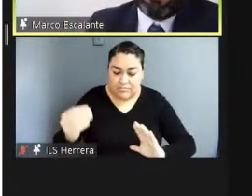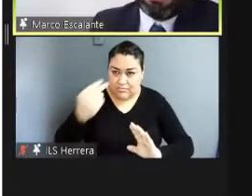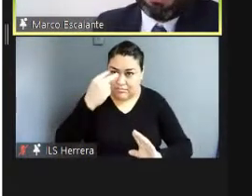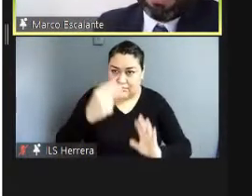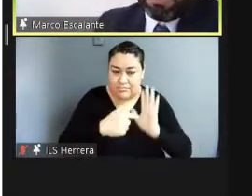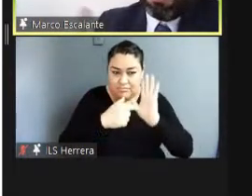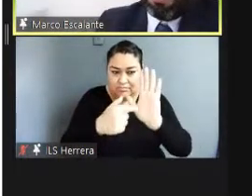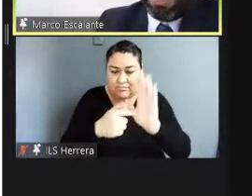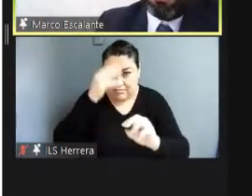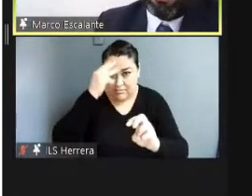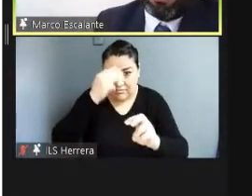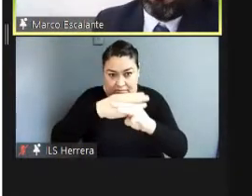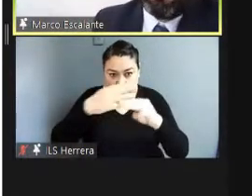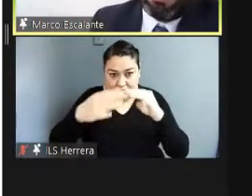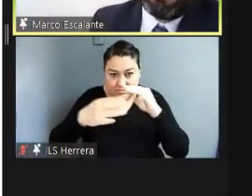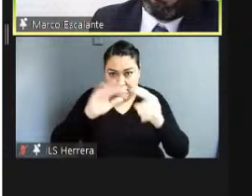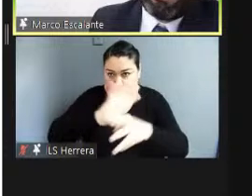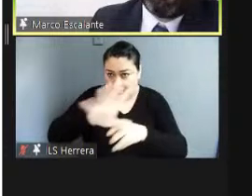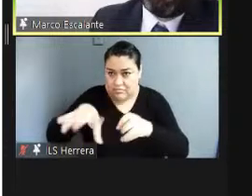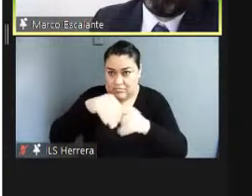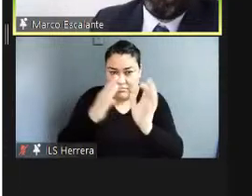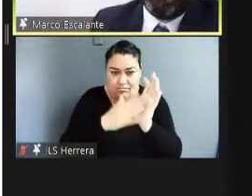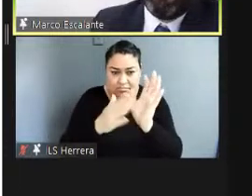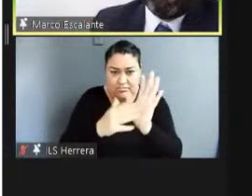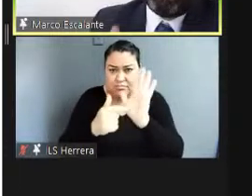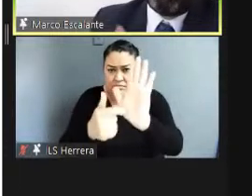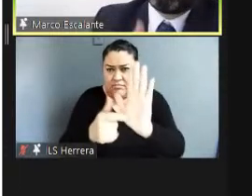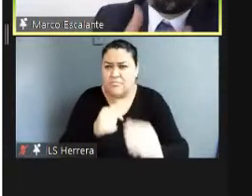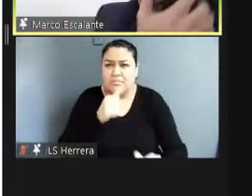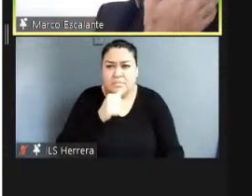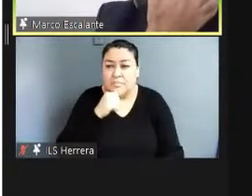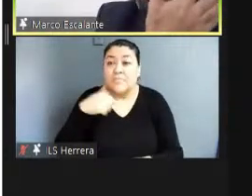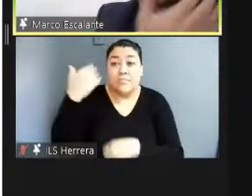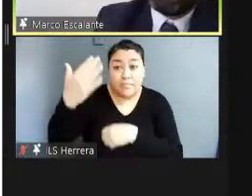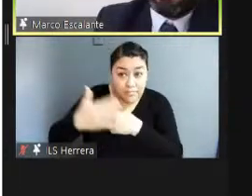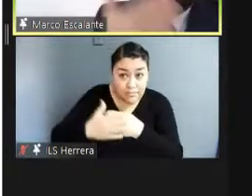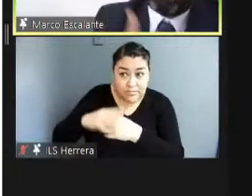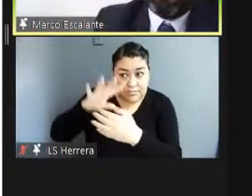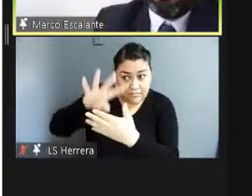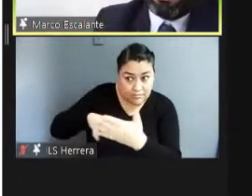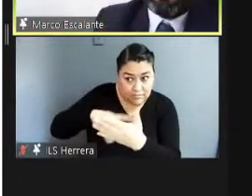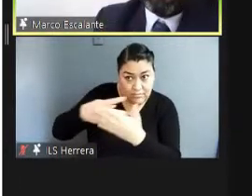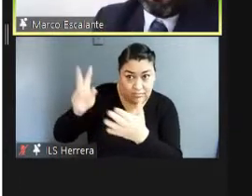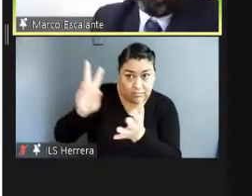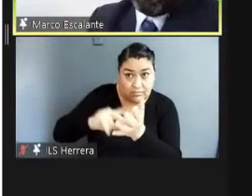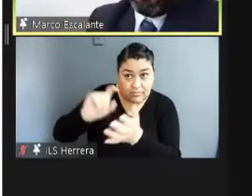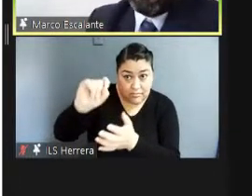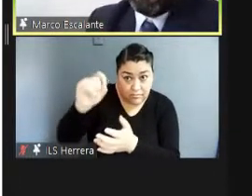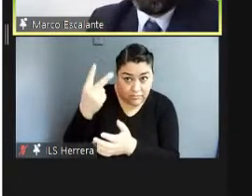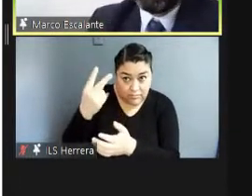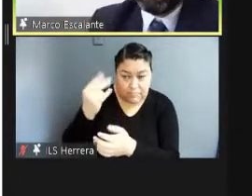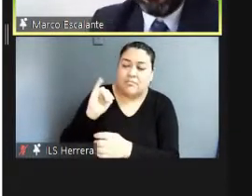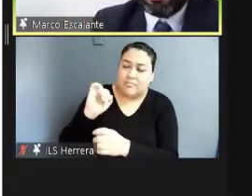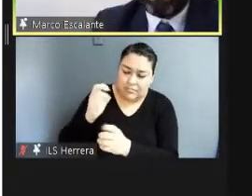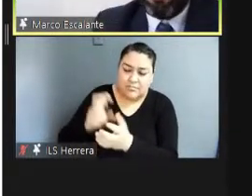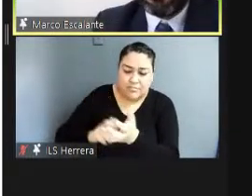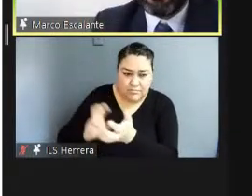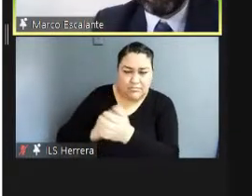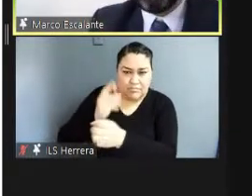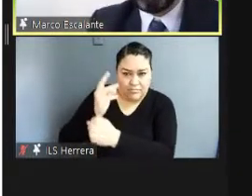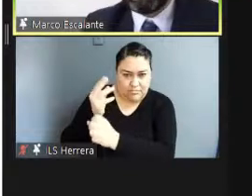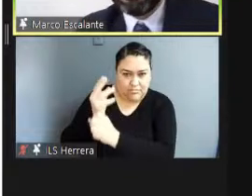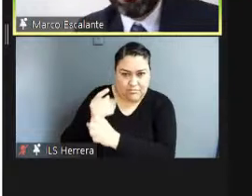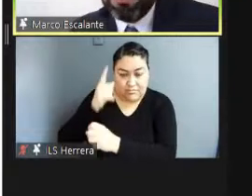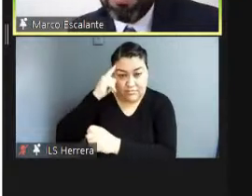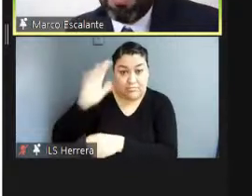is taught and the evidence that is provided. Of course, not all subject matters involve giving evidence,